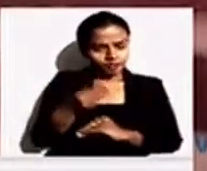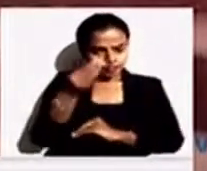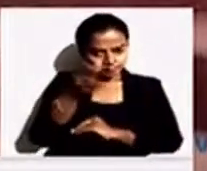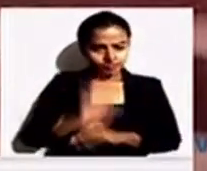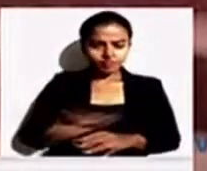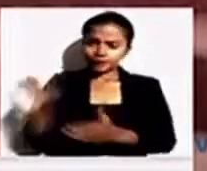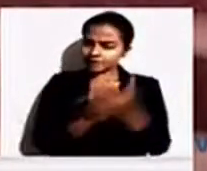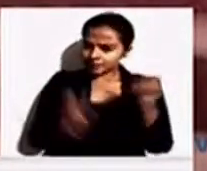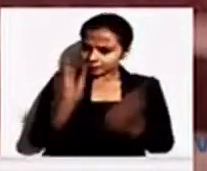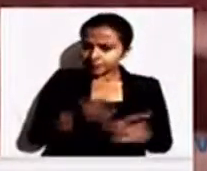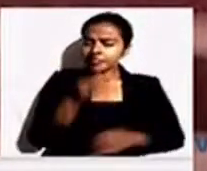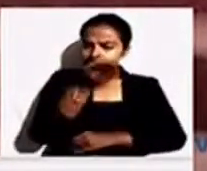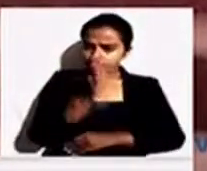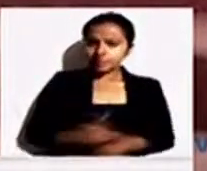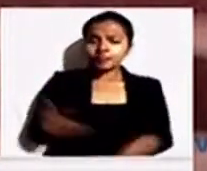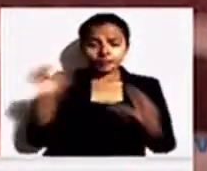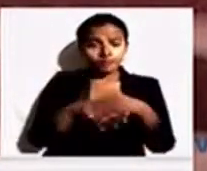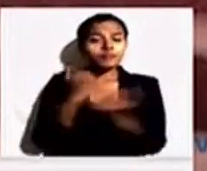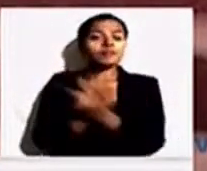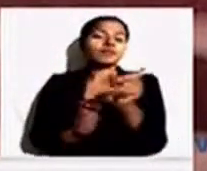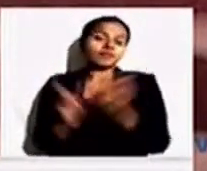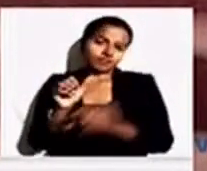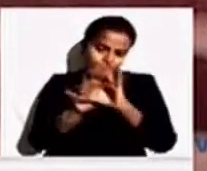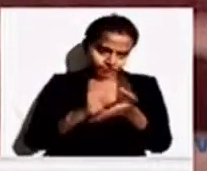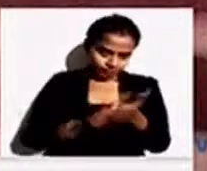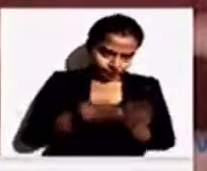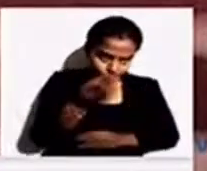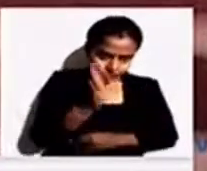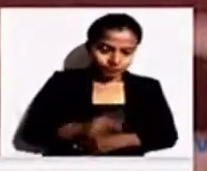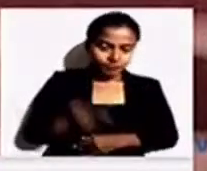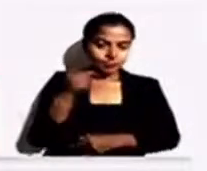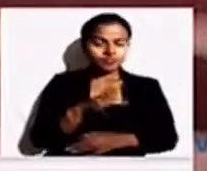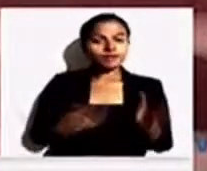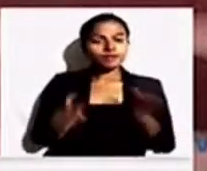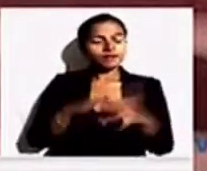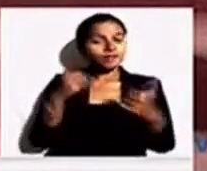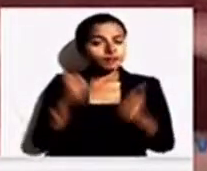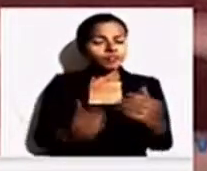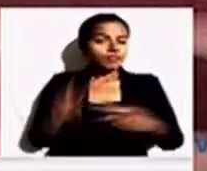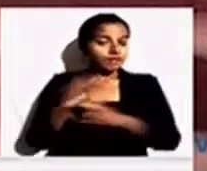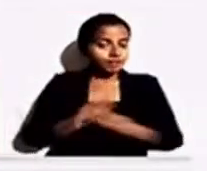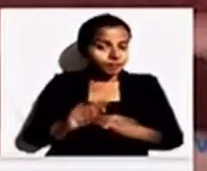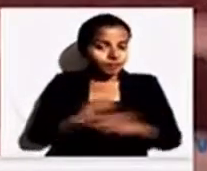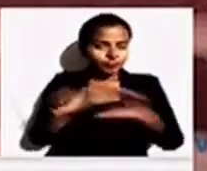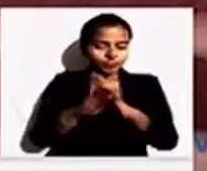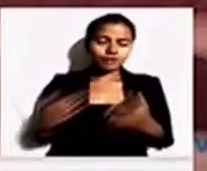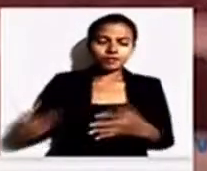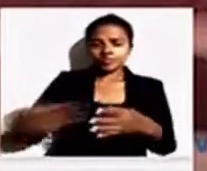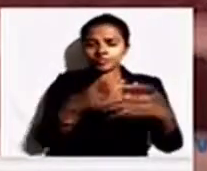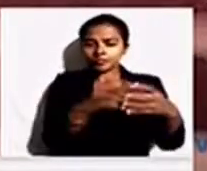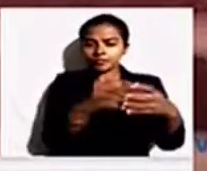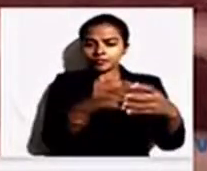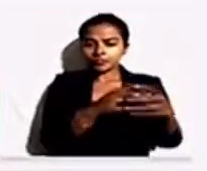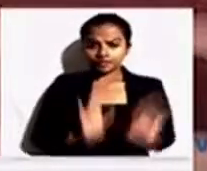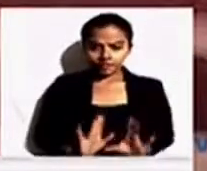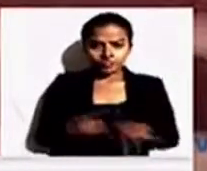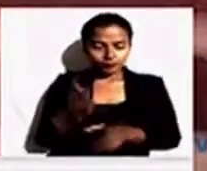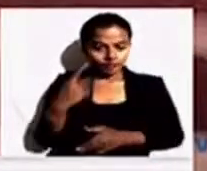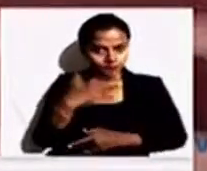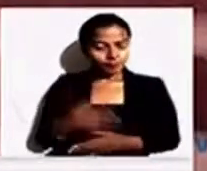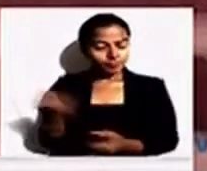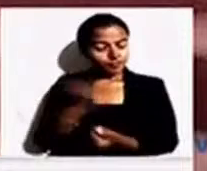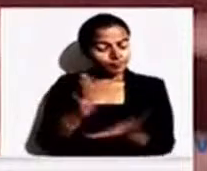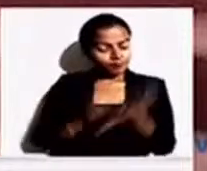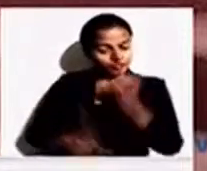those at prisons. This must be achieved through the proper coordination between all factions, including the Defence Ministry, the Police, the Ministry